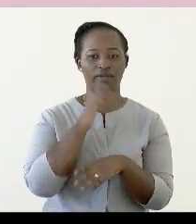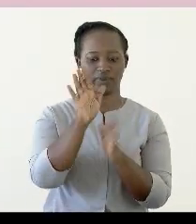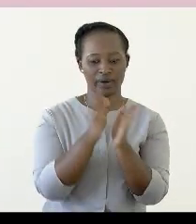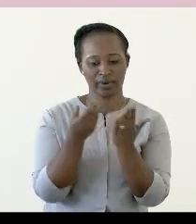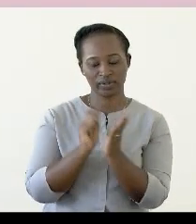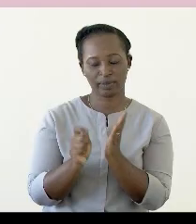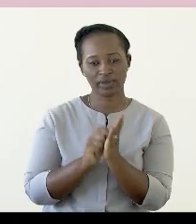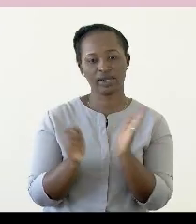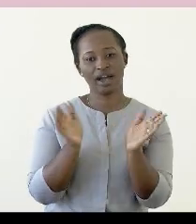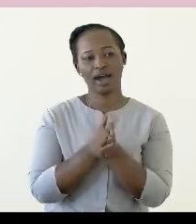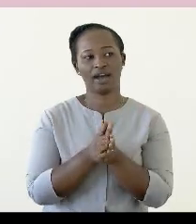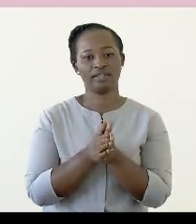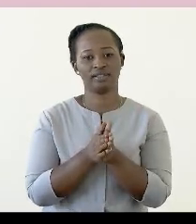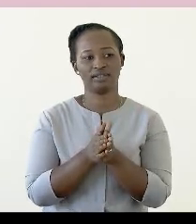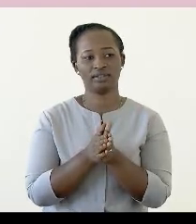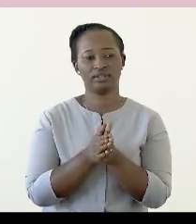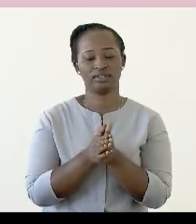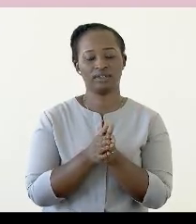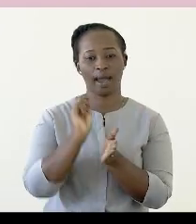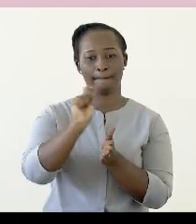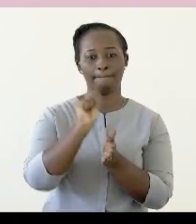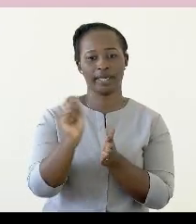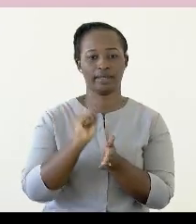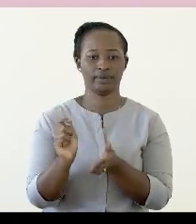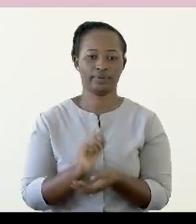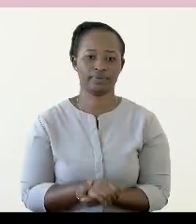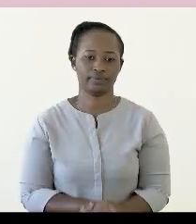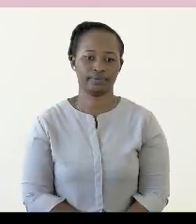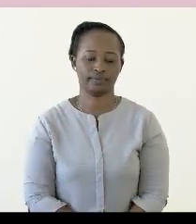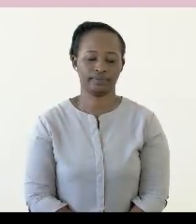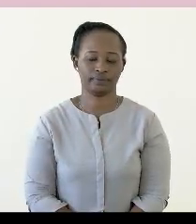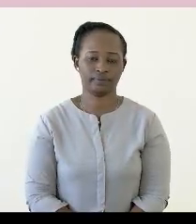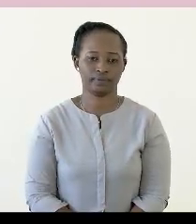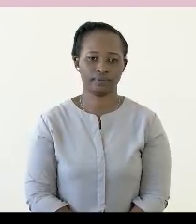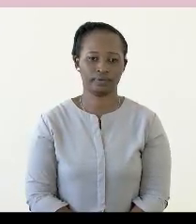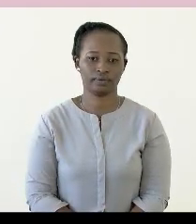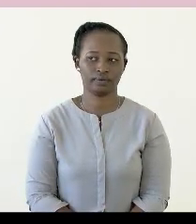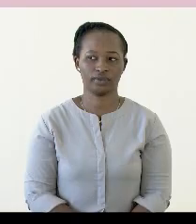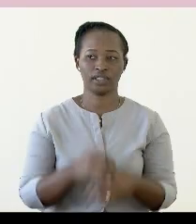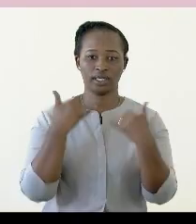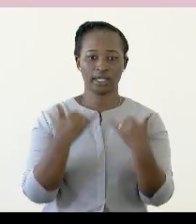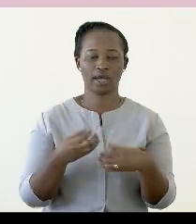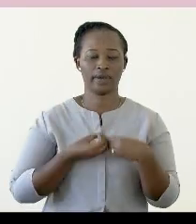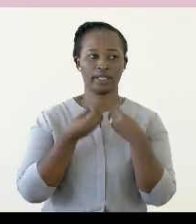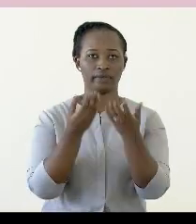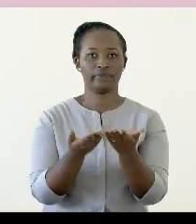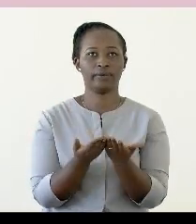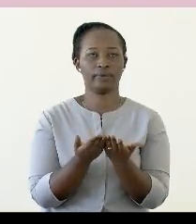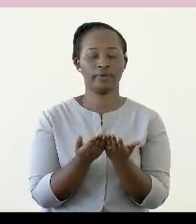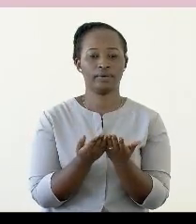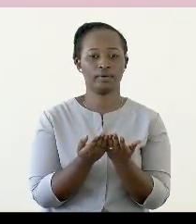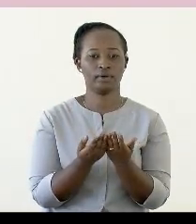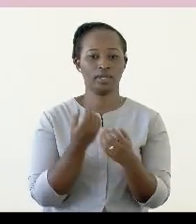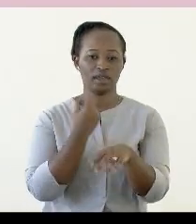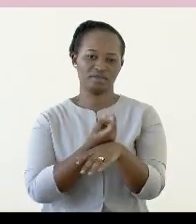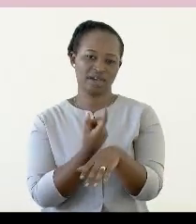notebook and a pen, of course. So let me give you like